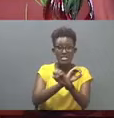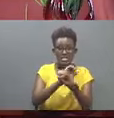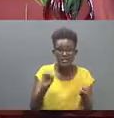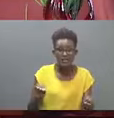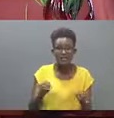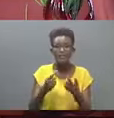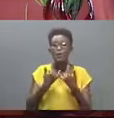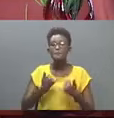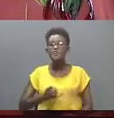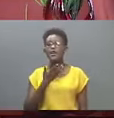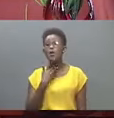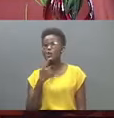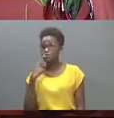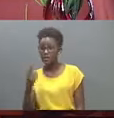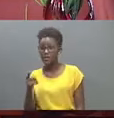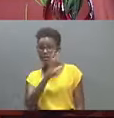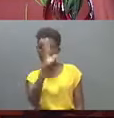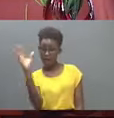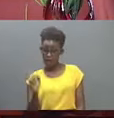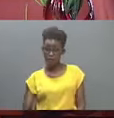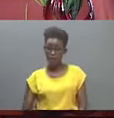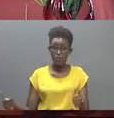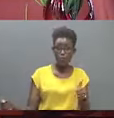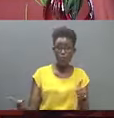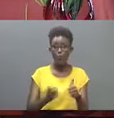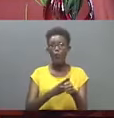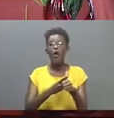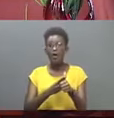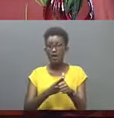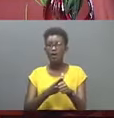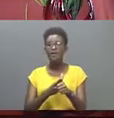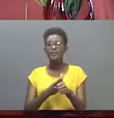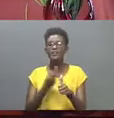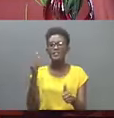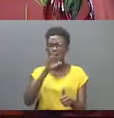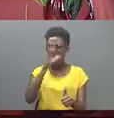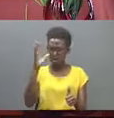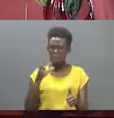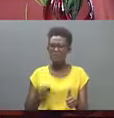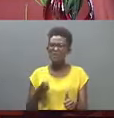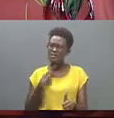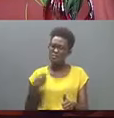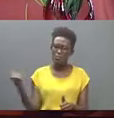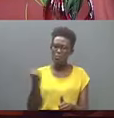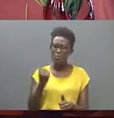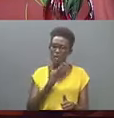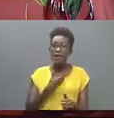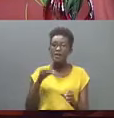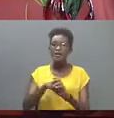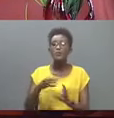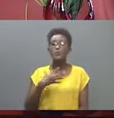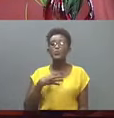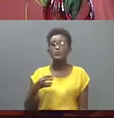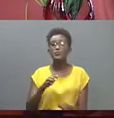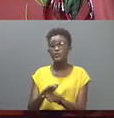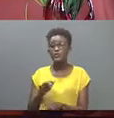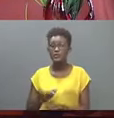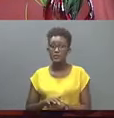I want to say Africa is one of the most endowed, you know, continent in the world.